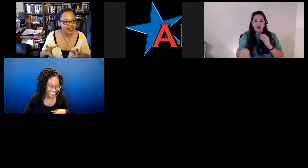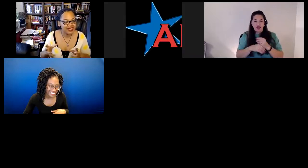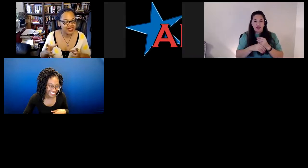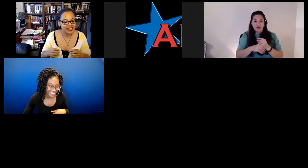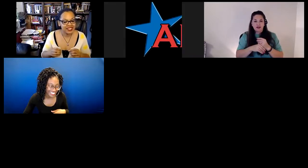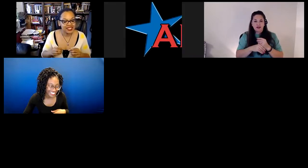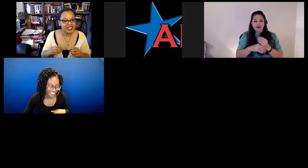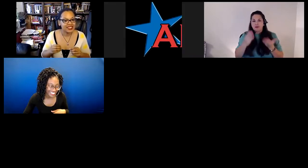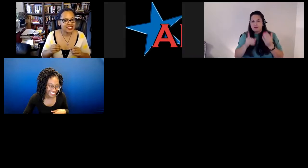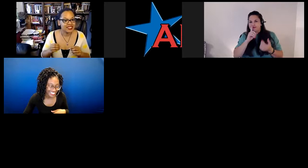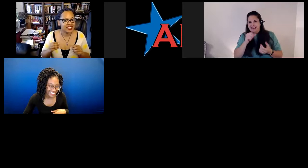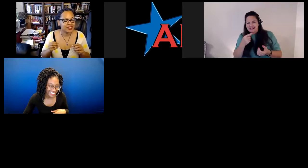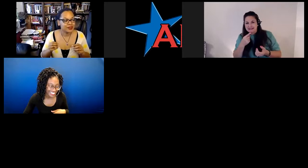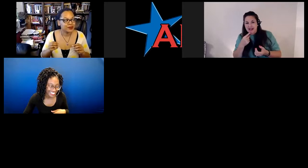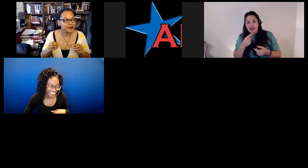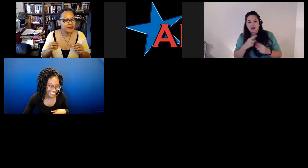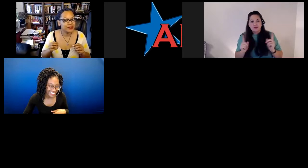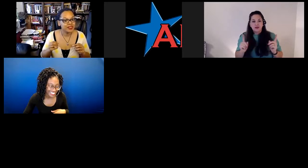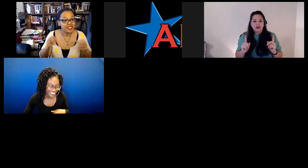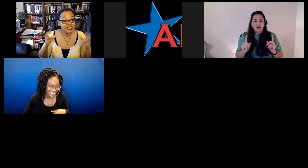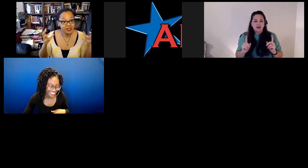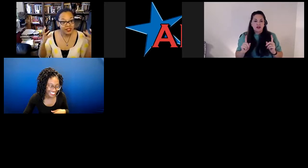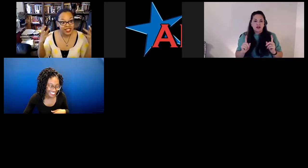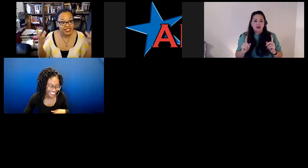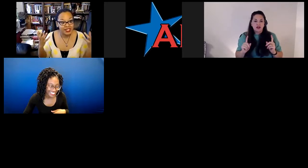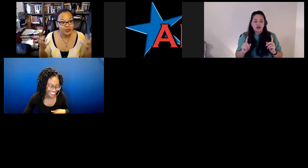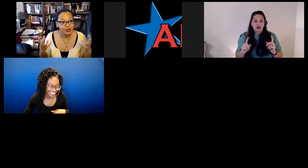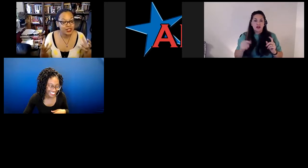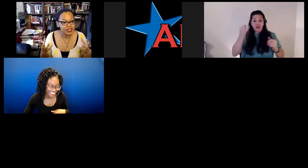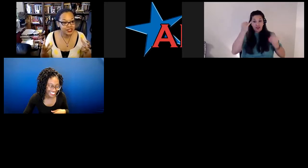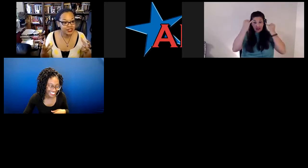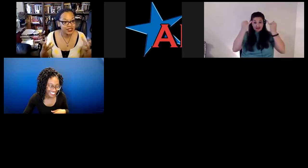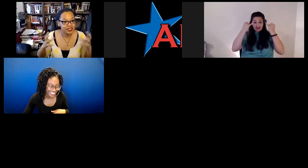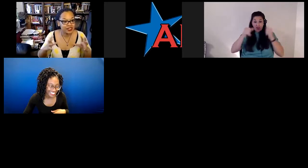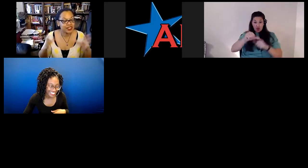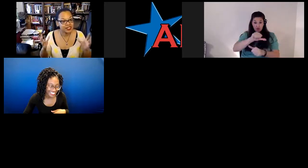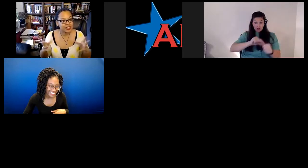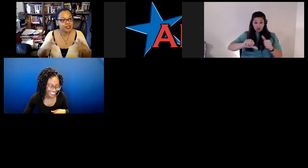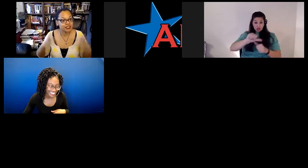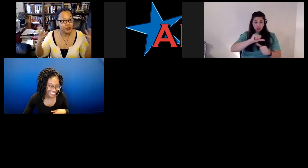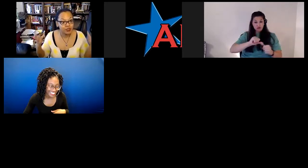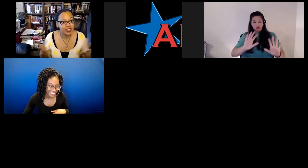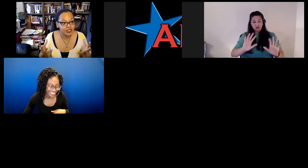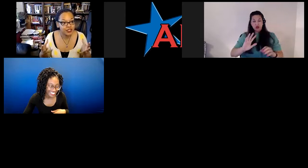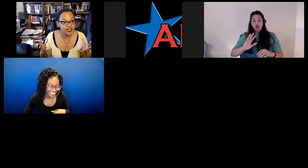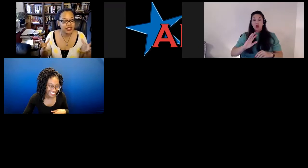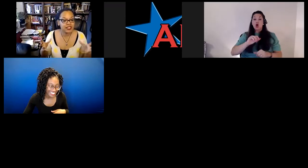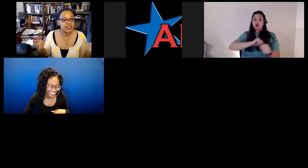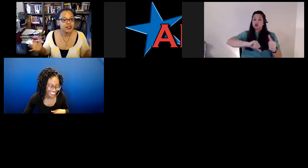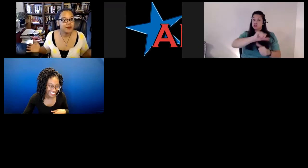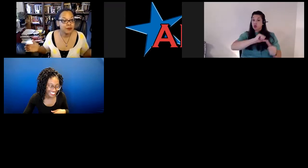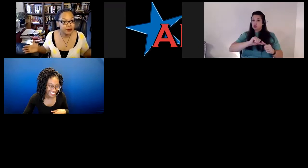not said is this sort of idea of social not idea, but social construct